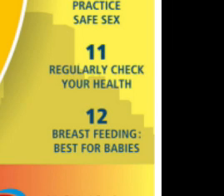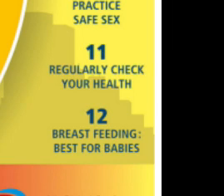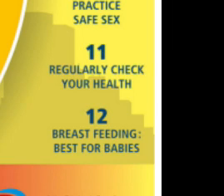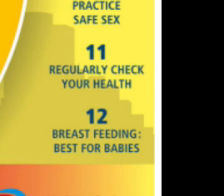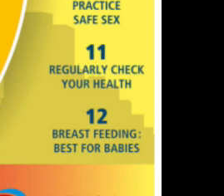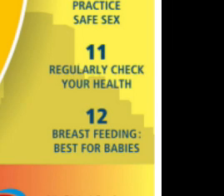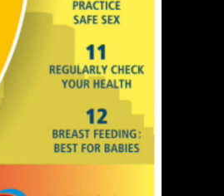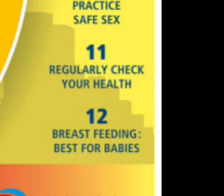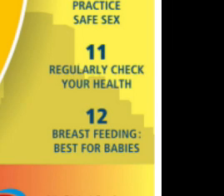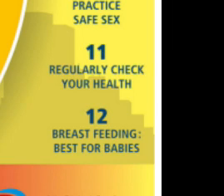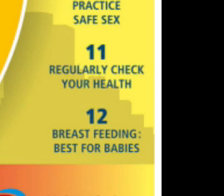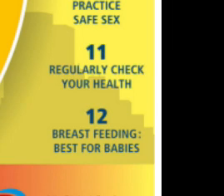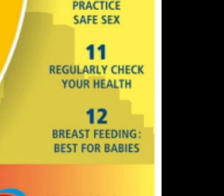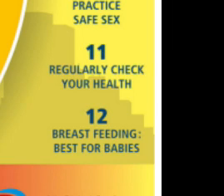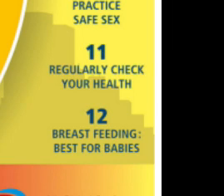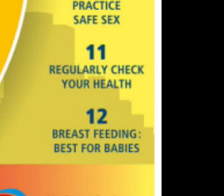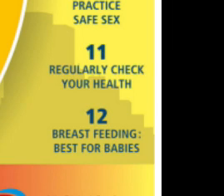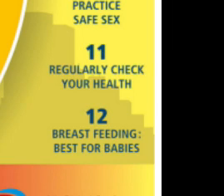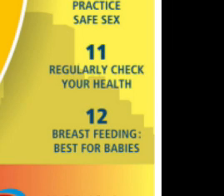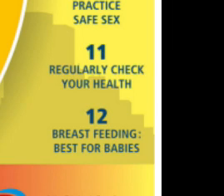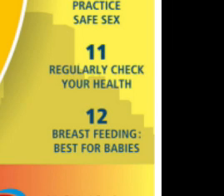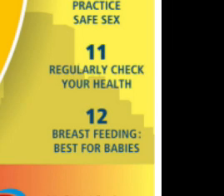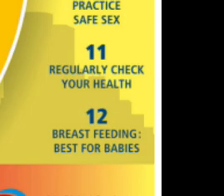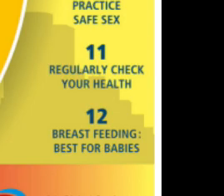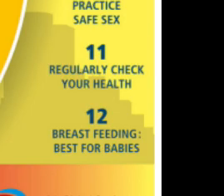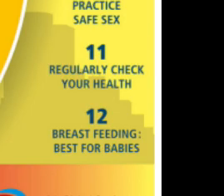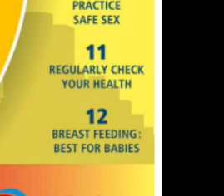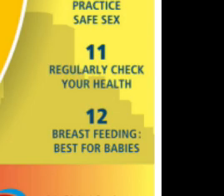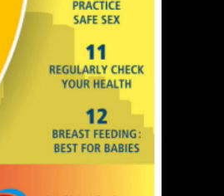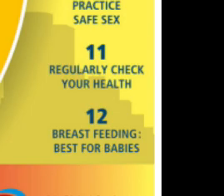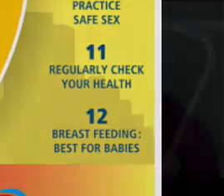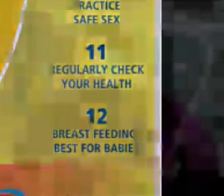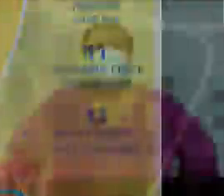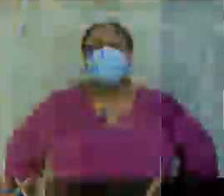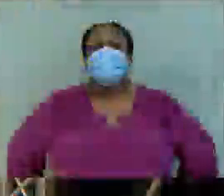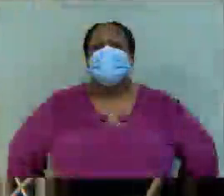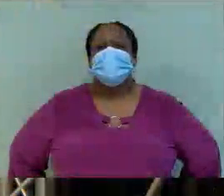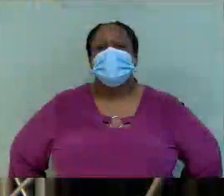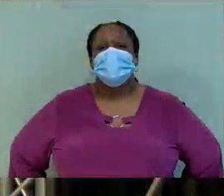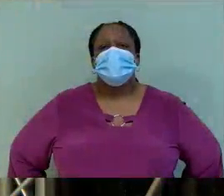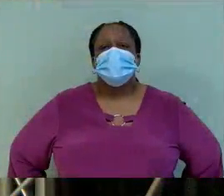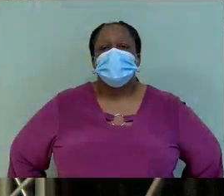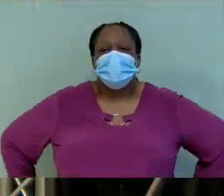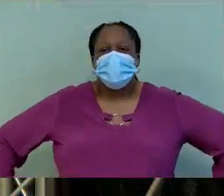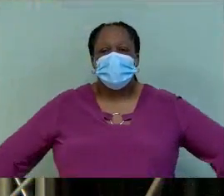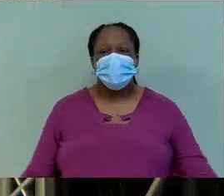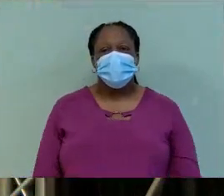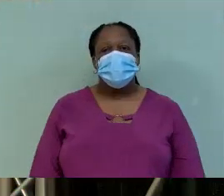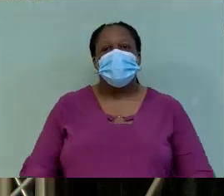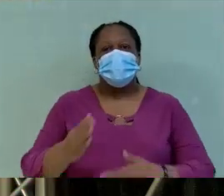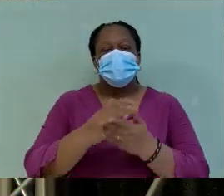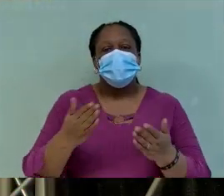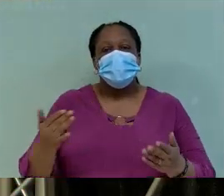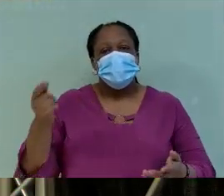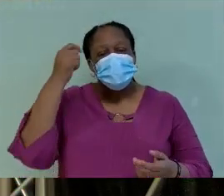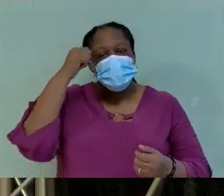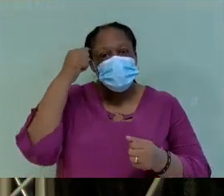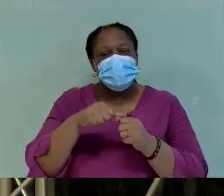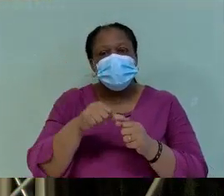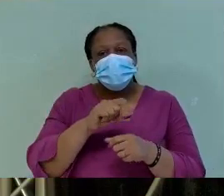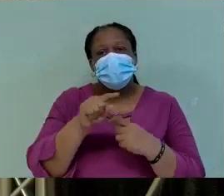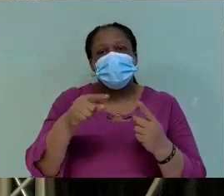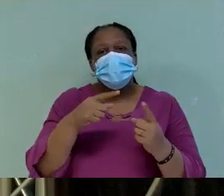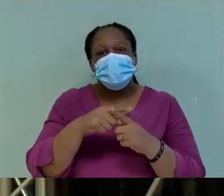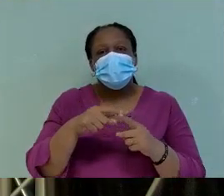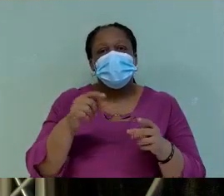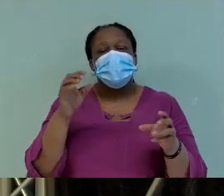mothers, breastfeeding is best for babies. So these are just 12 general health tips for any